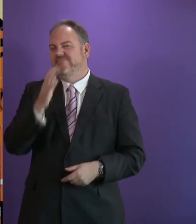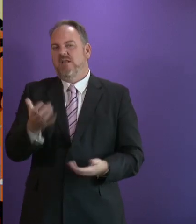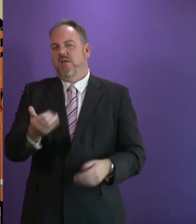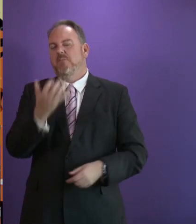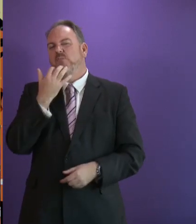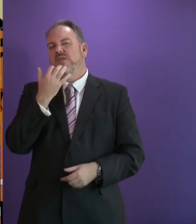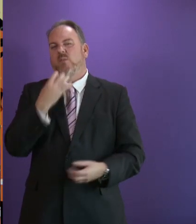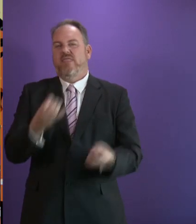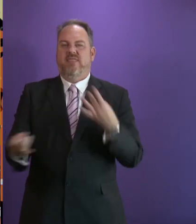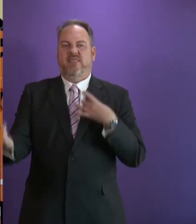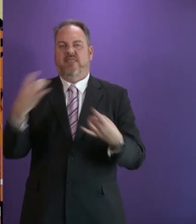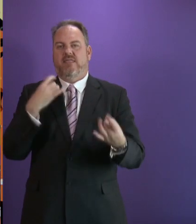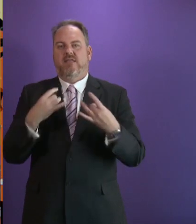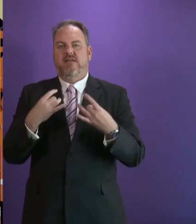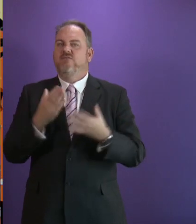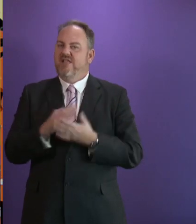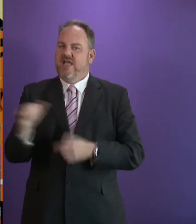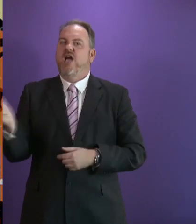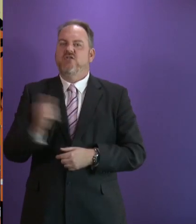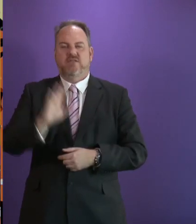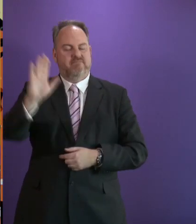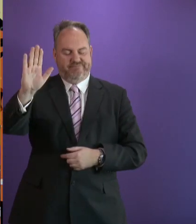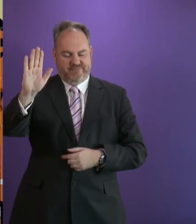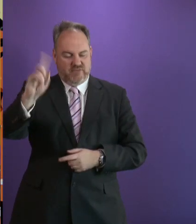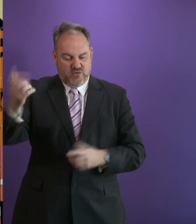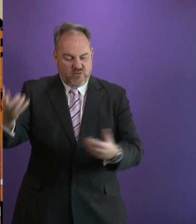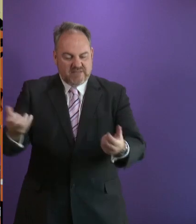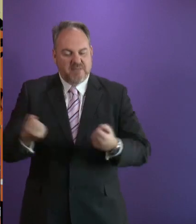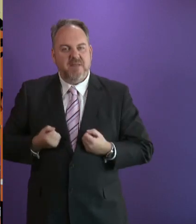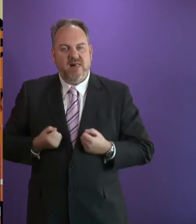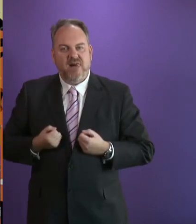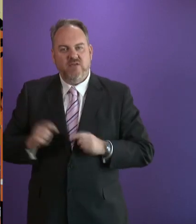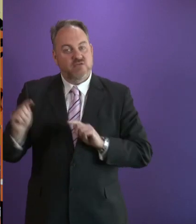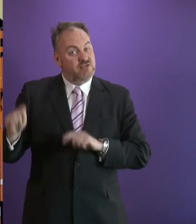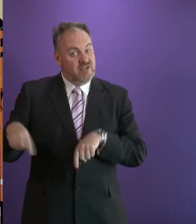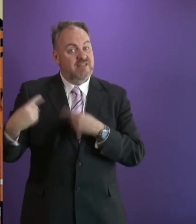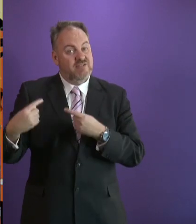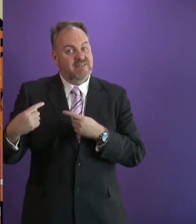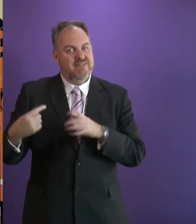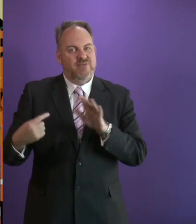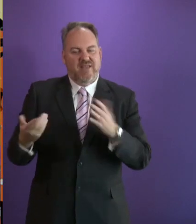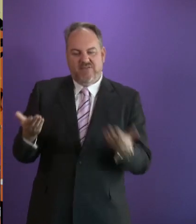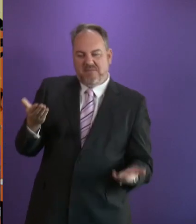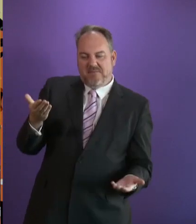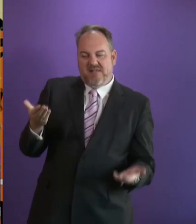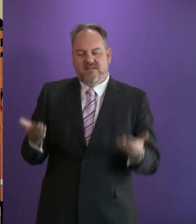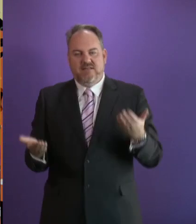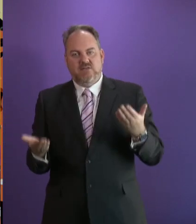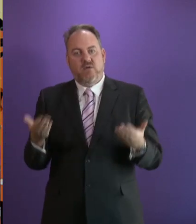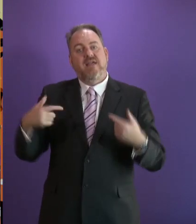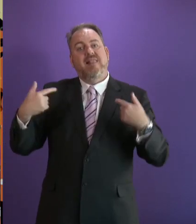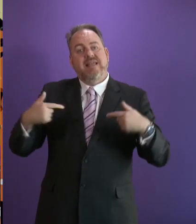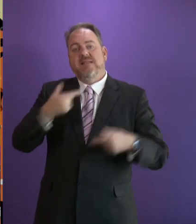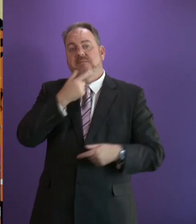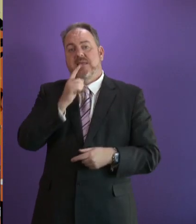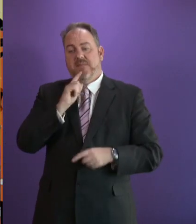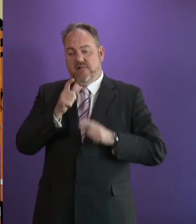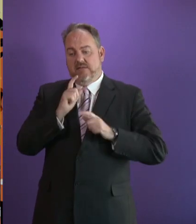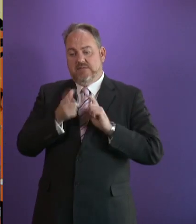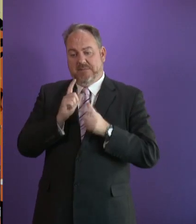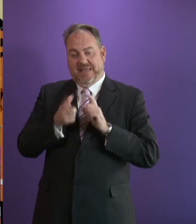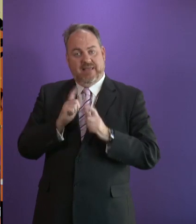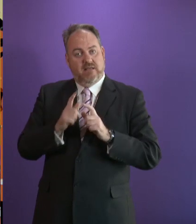to get better at saying, no, actually call it out. I know what you're saying, it's difficult, isn't it? It's that balance of giving people a platform, because you think,